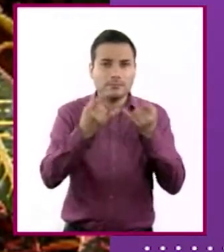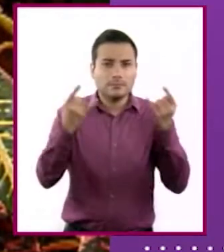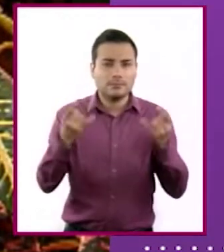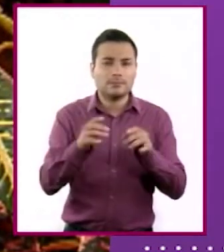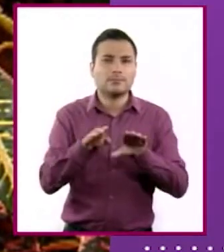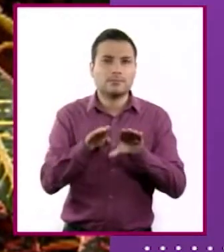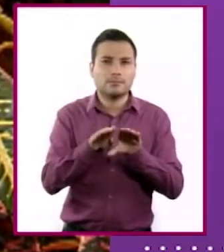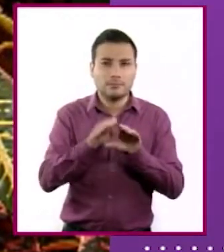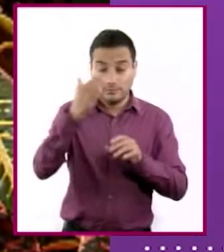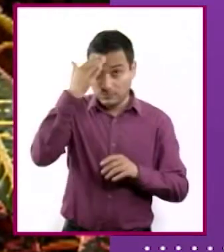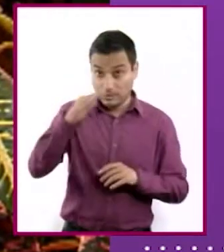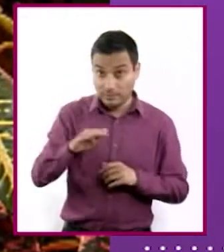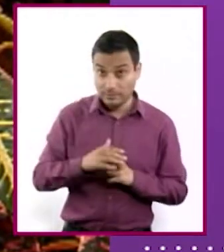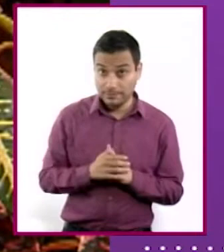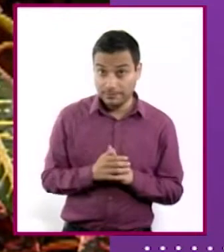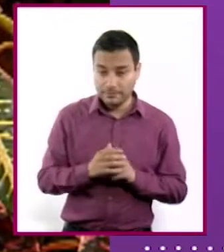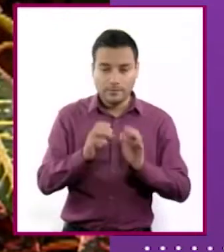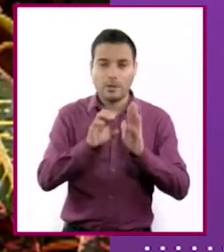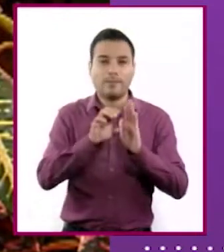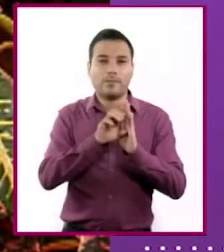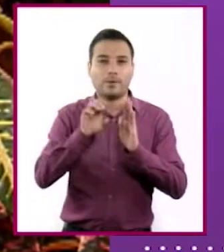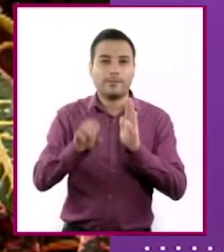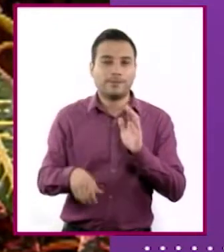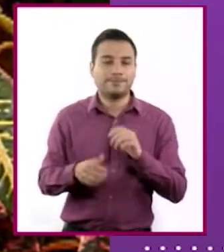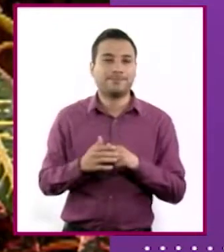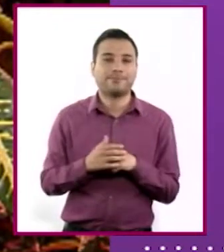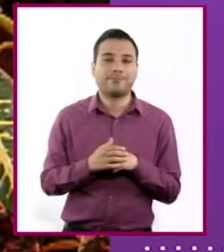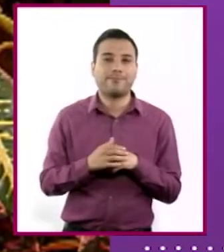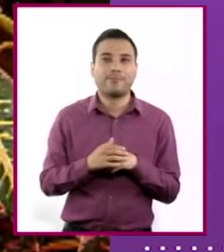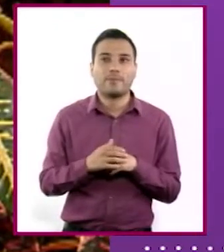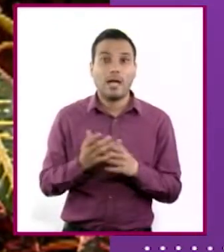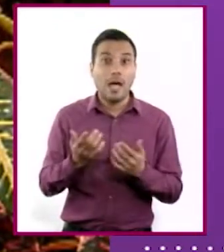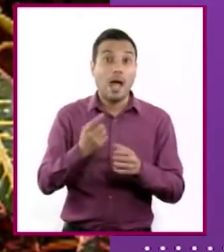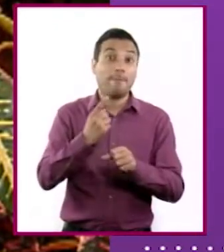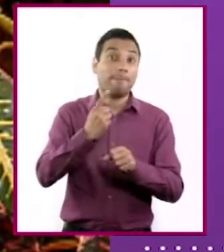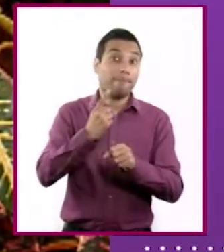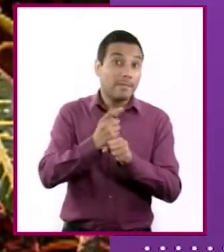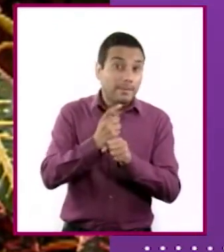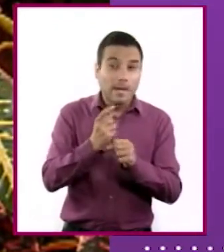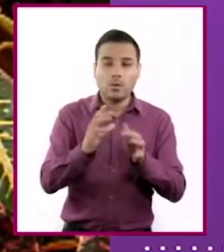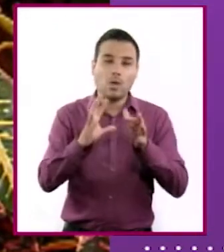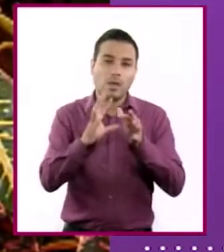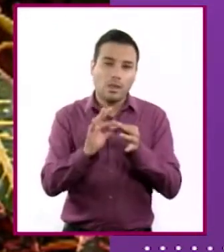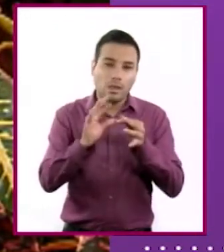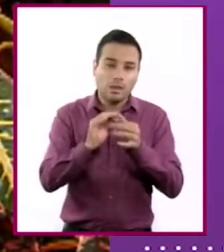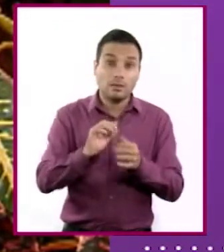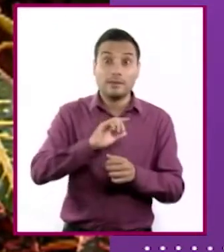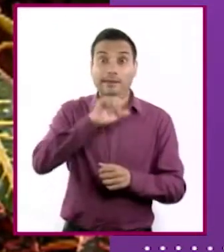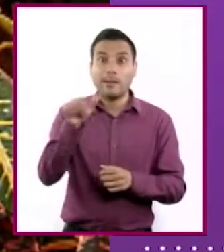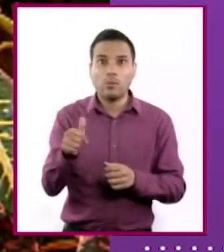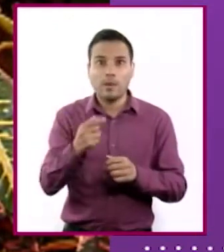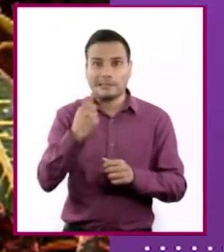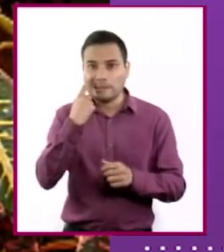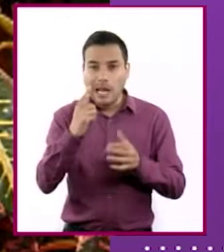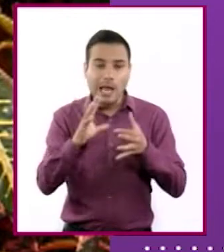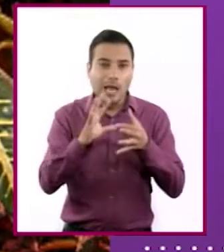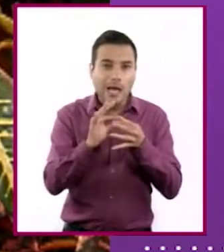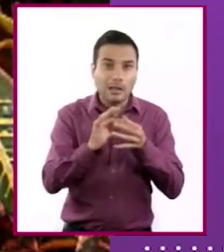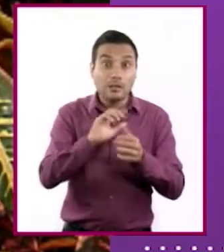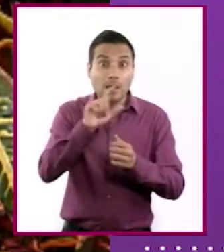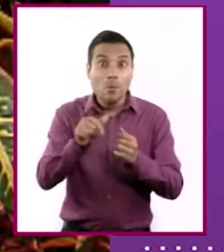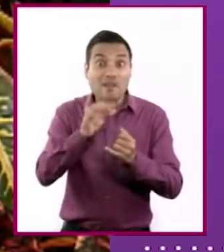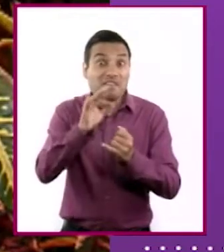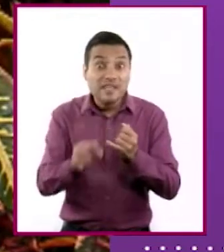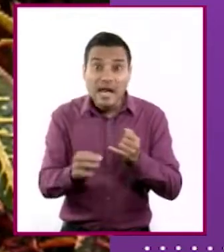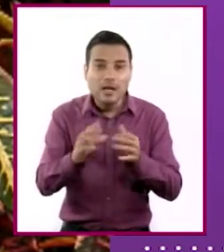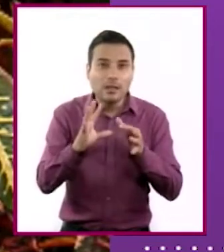decir, ¿sabrías cómo decir en inglés? Primero ocurrió esto, después esto otro, y al final todo